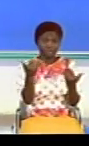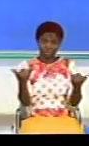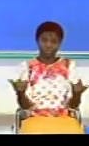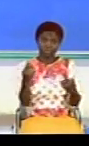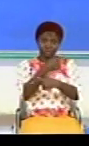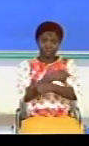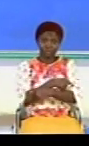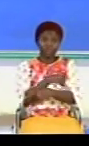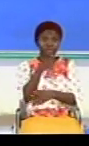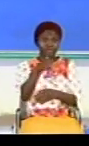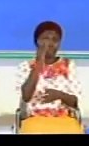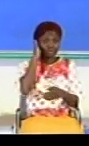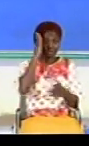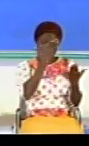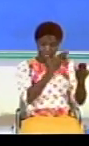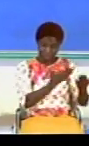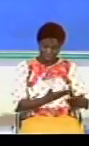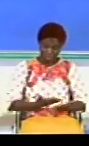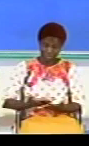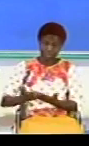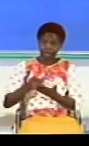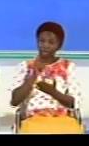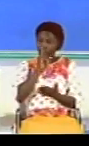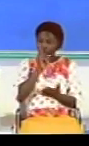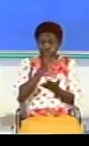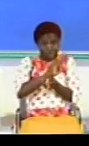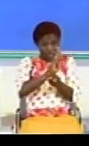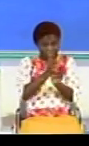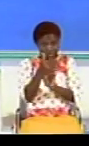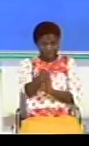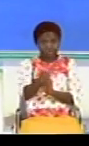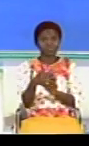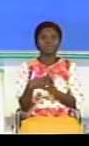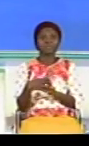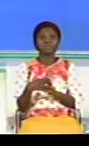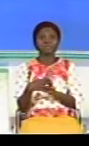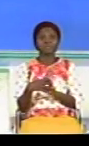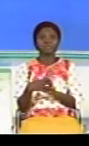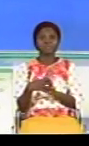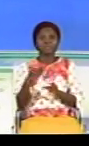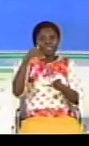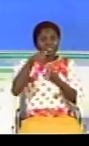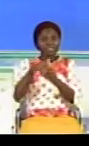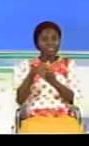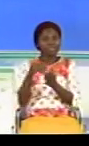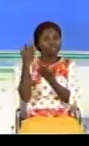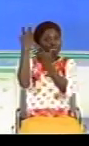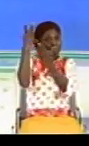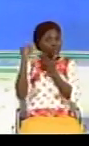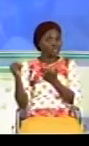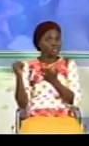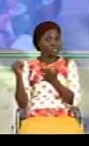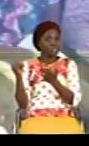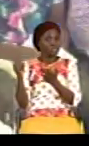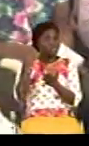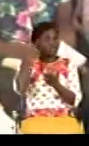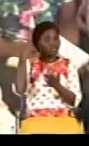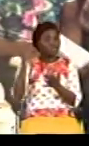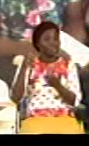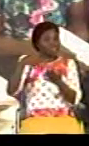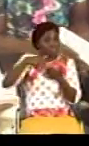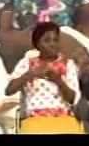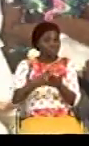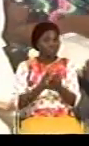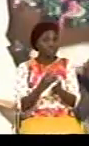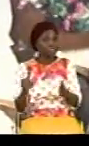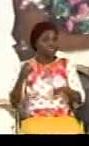forth true repentance. In anticipation of the refreshing time